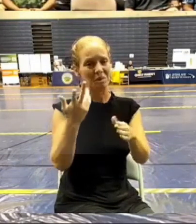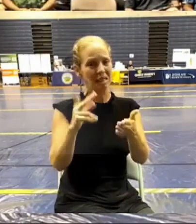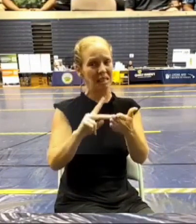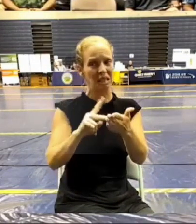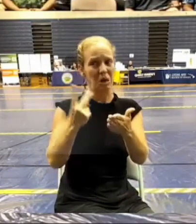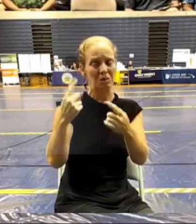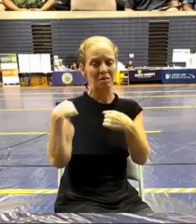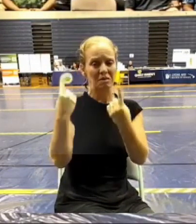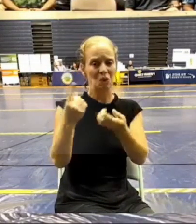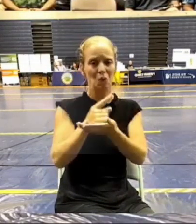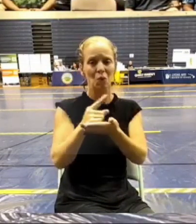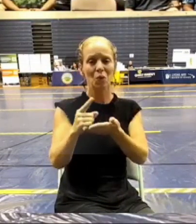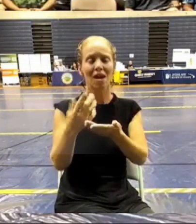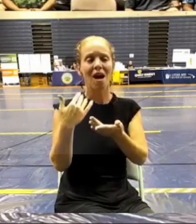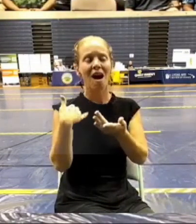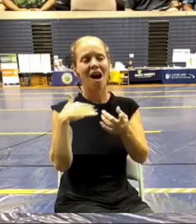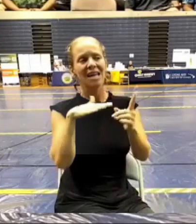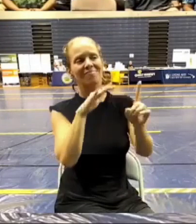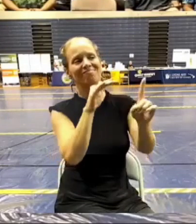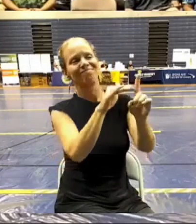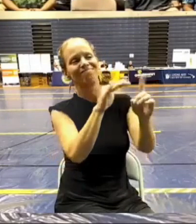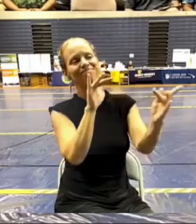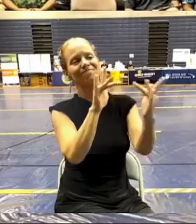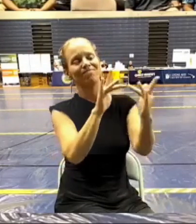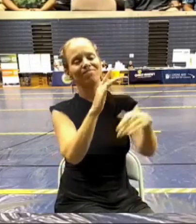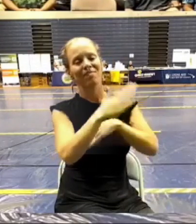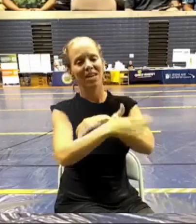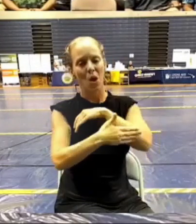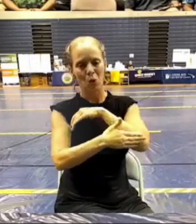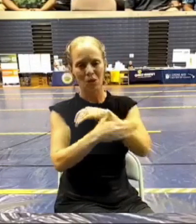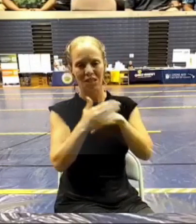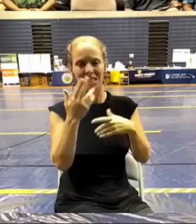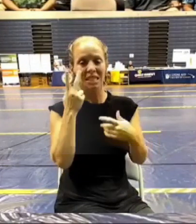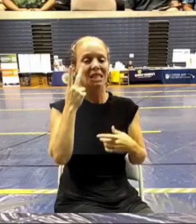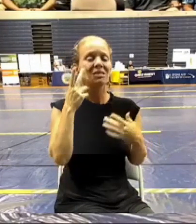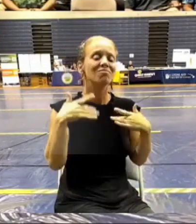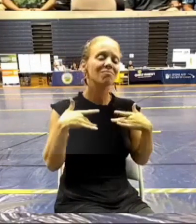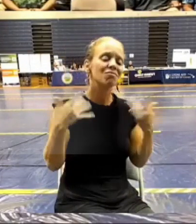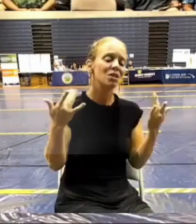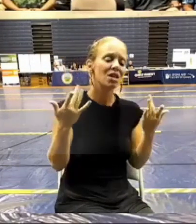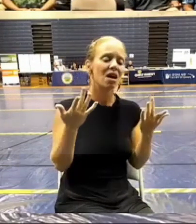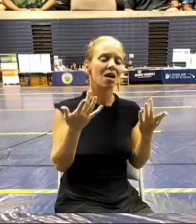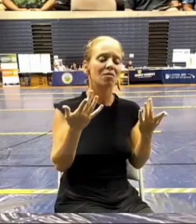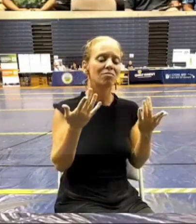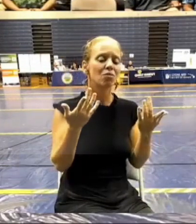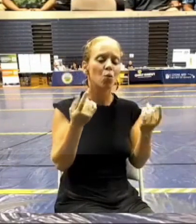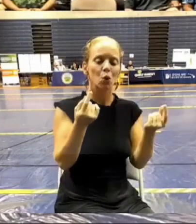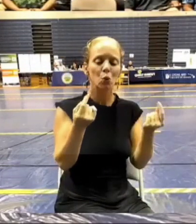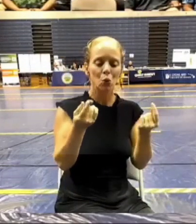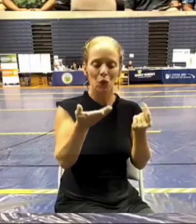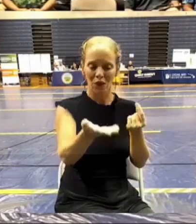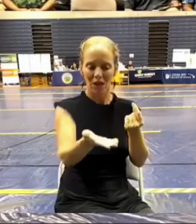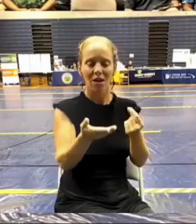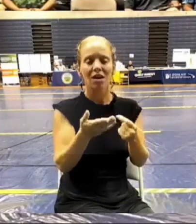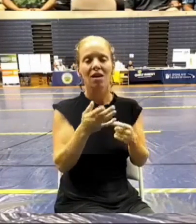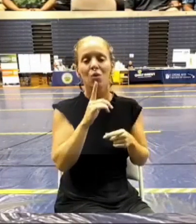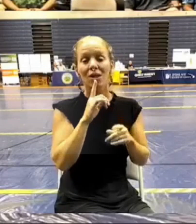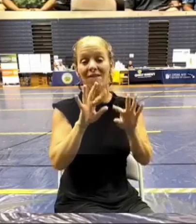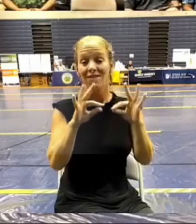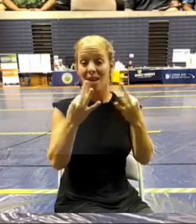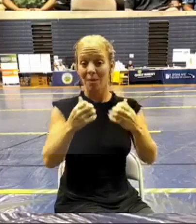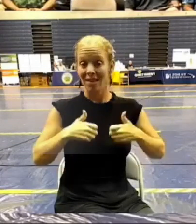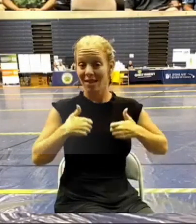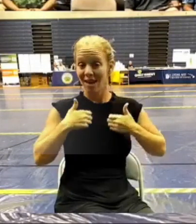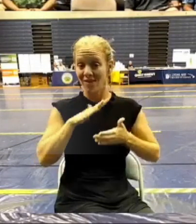to ask what's going on to make sure things, you know, are being addressed there. They've reassured me that Family Life Center